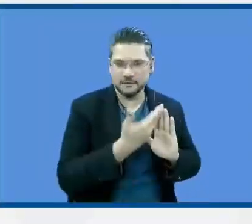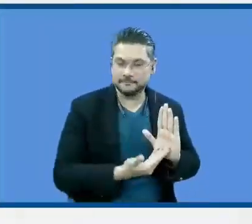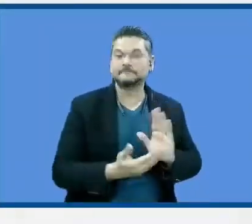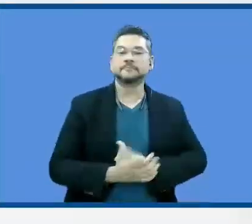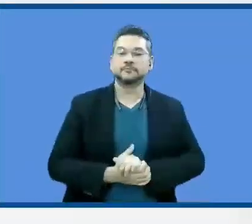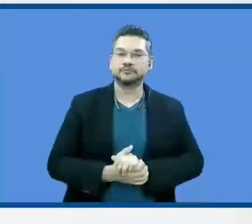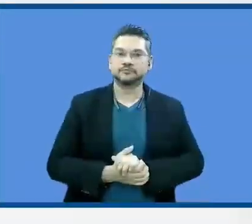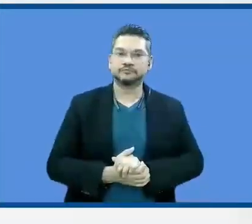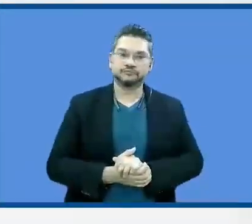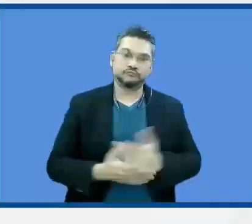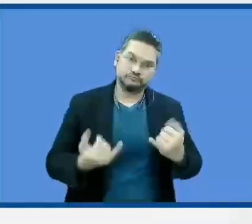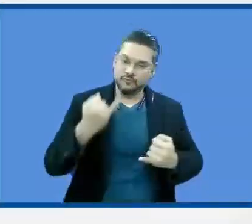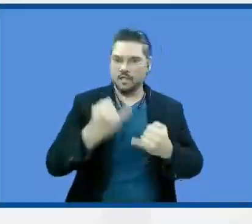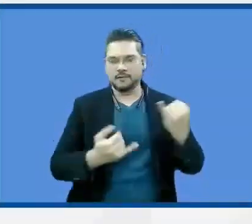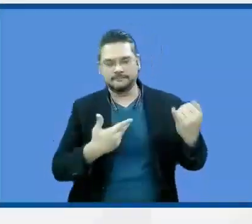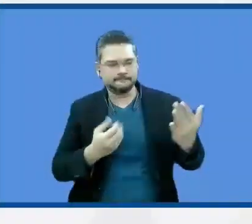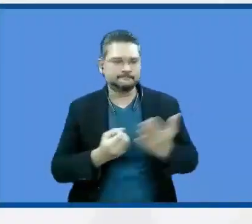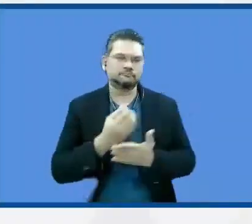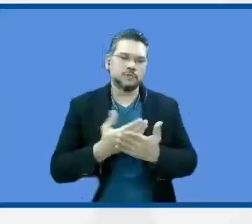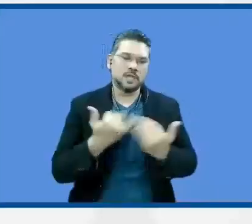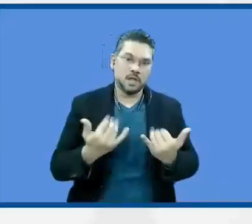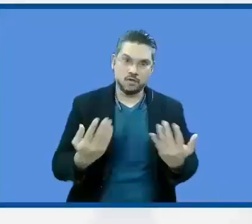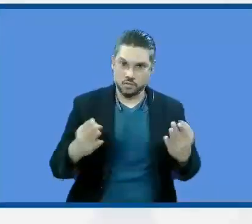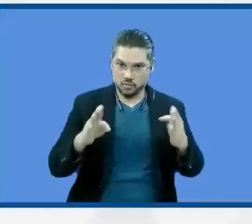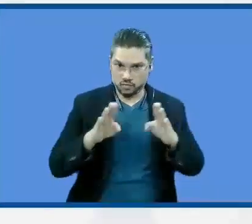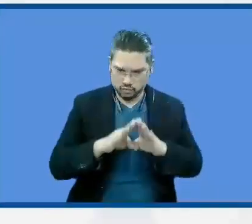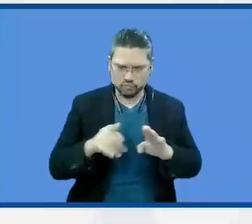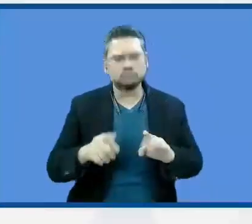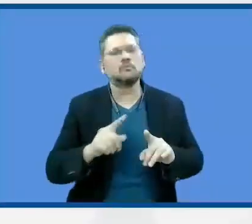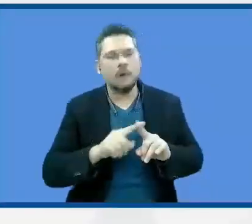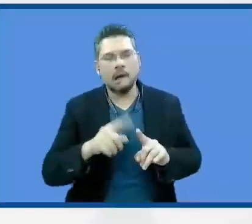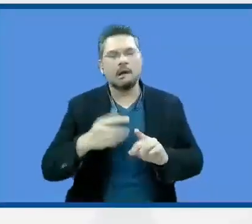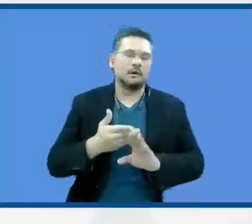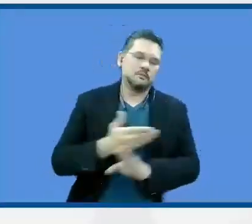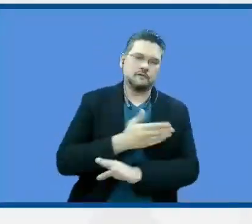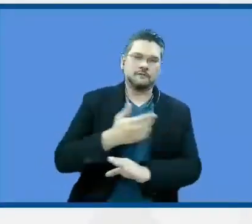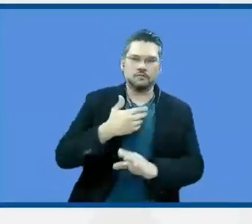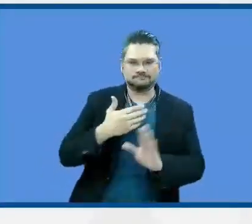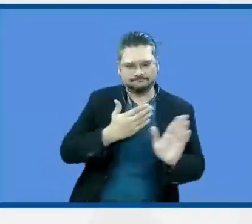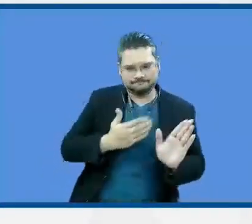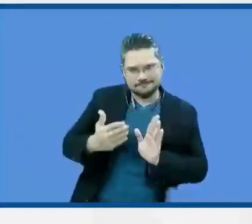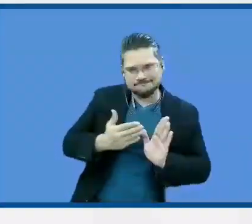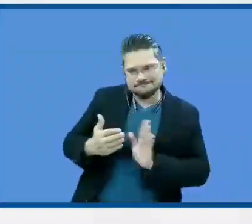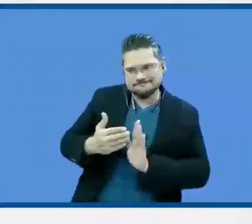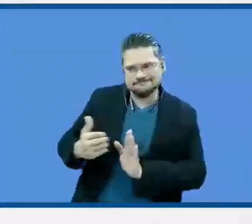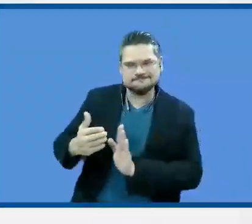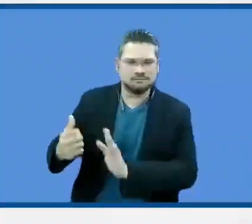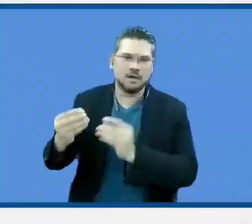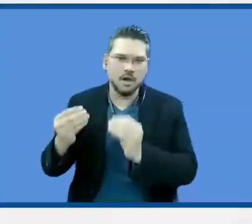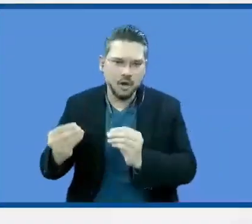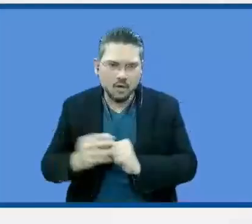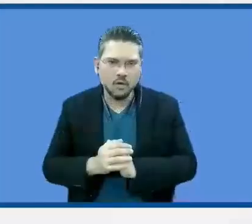to close the session, we are preparing for all these type of situations. We have different instruments, we have different measures.